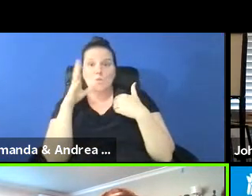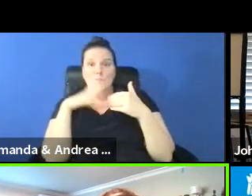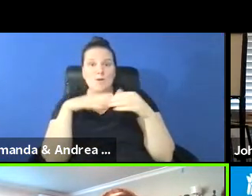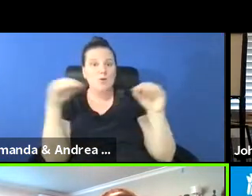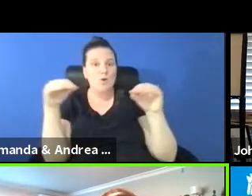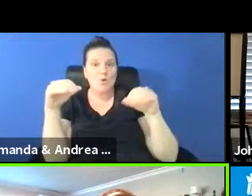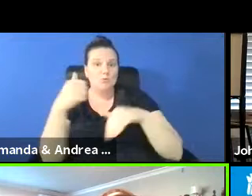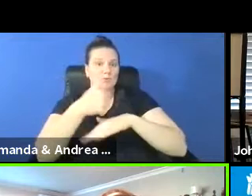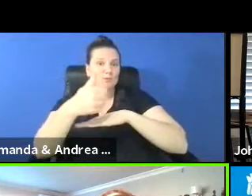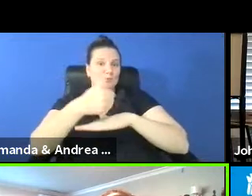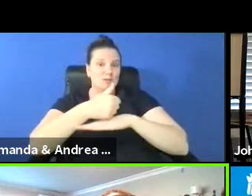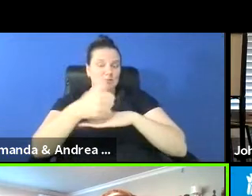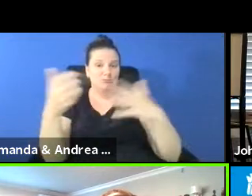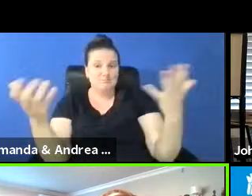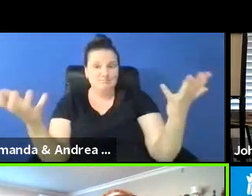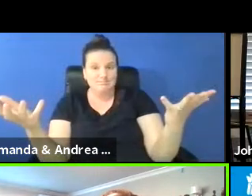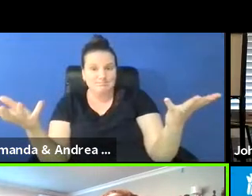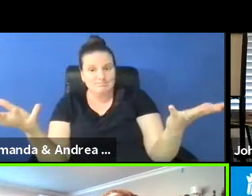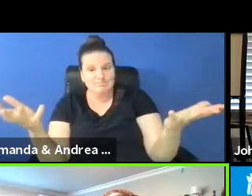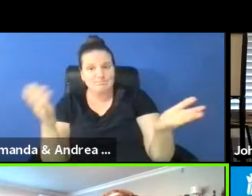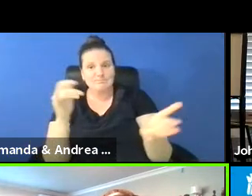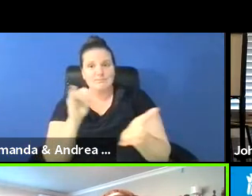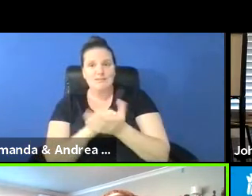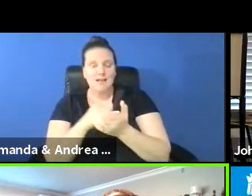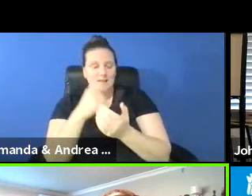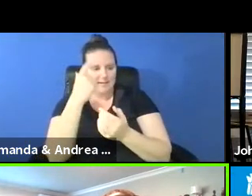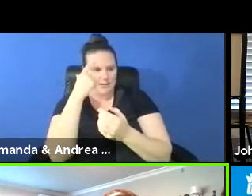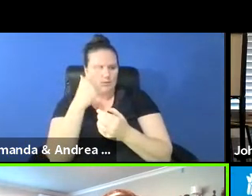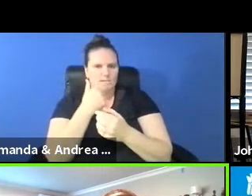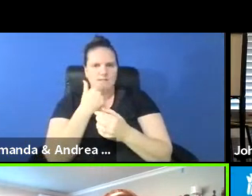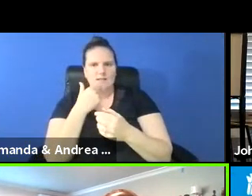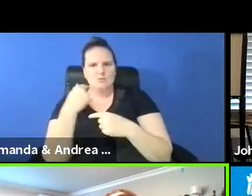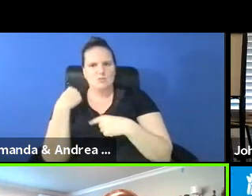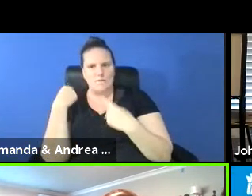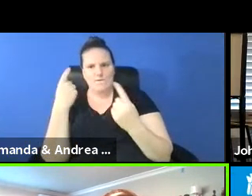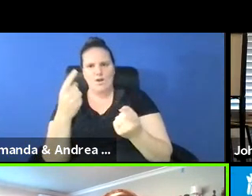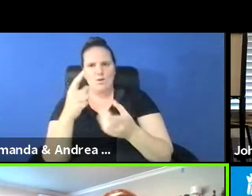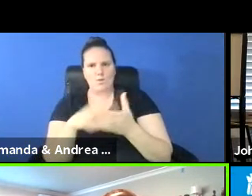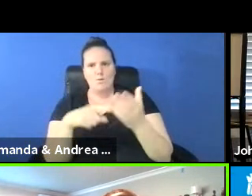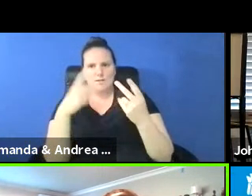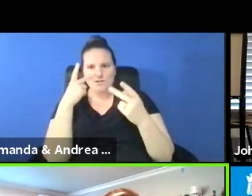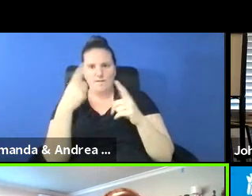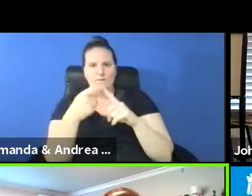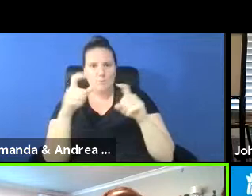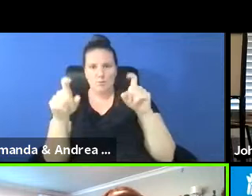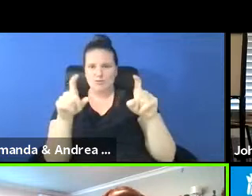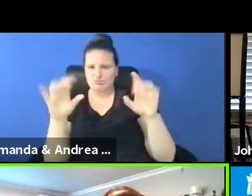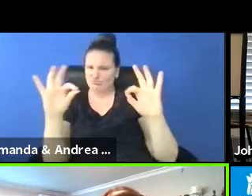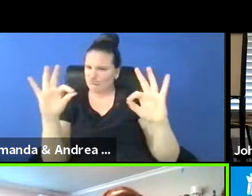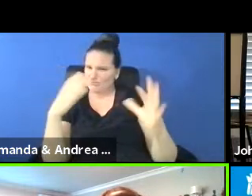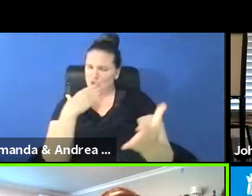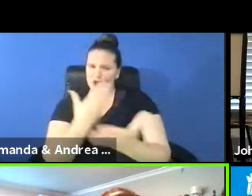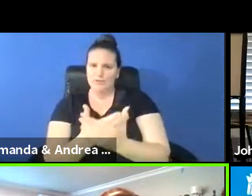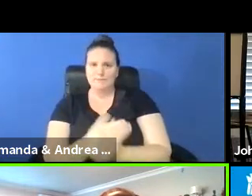transportation. So I think we were saying that so far what we saw from the questions were good.